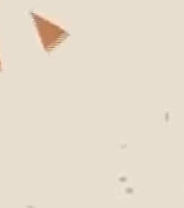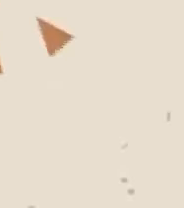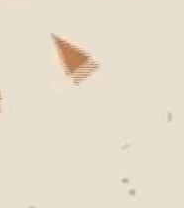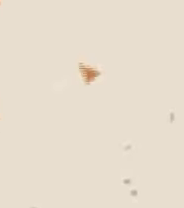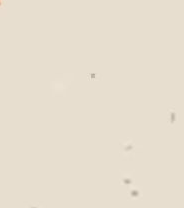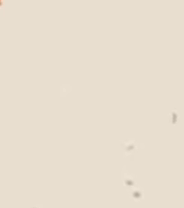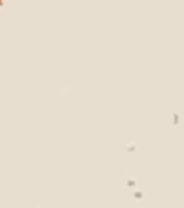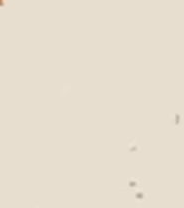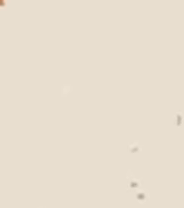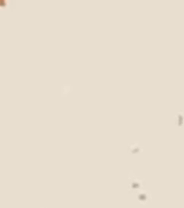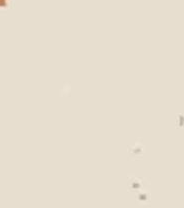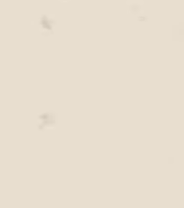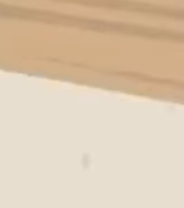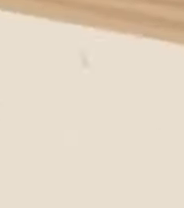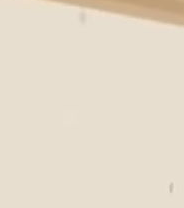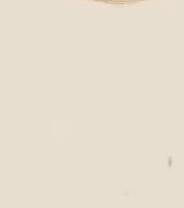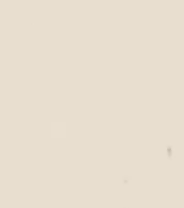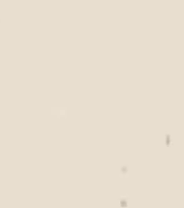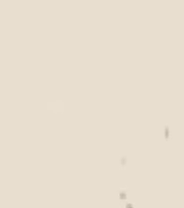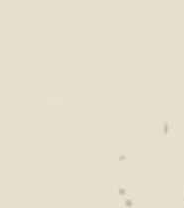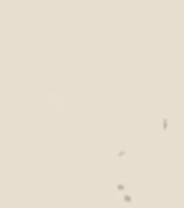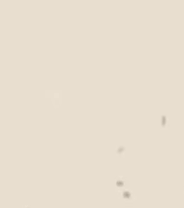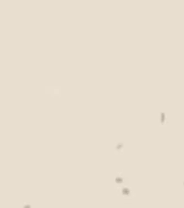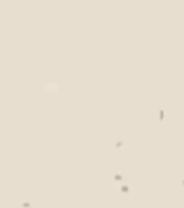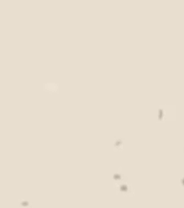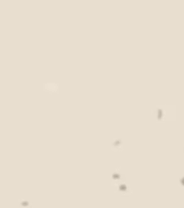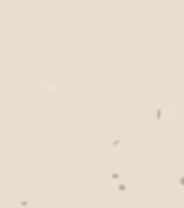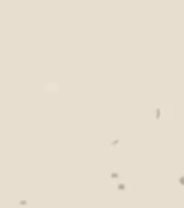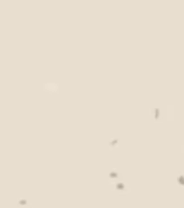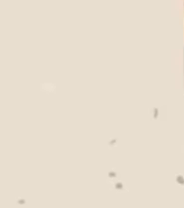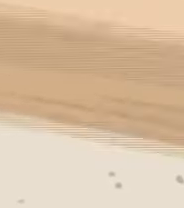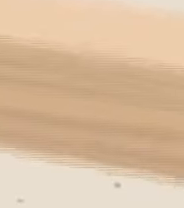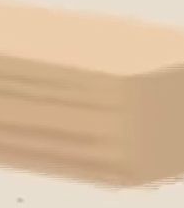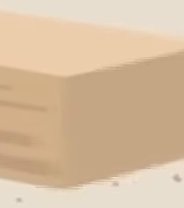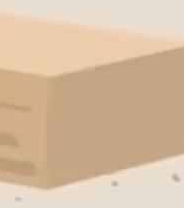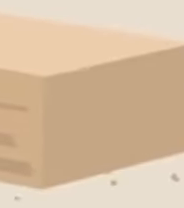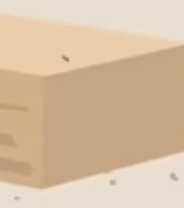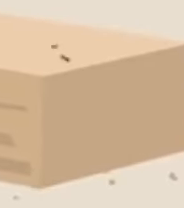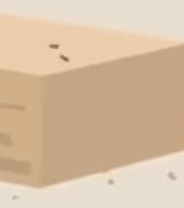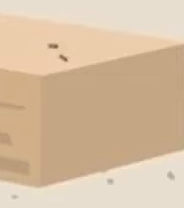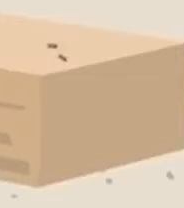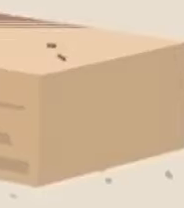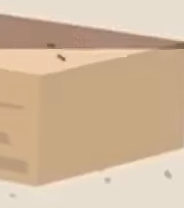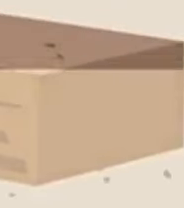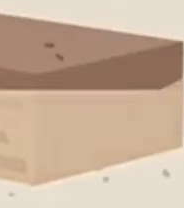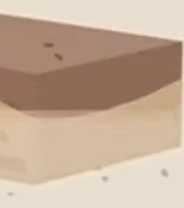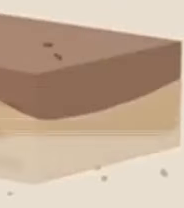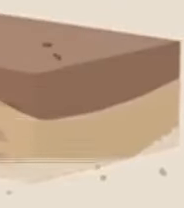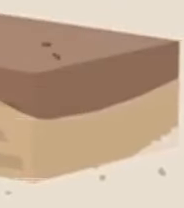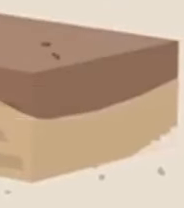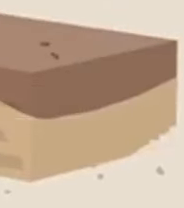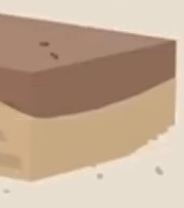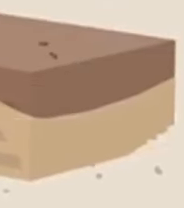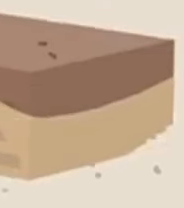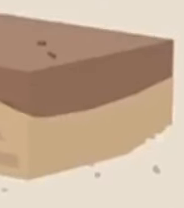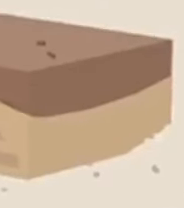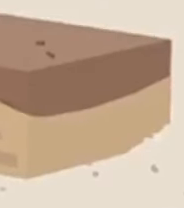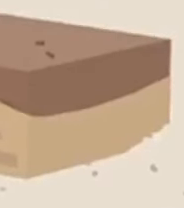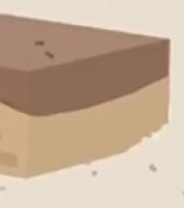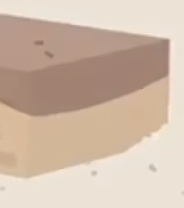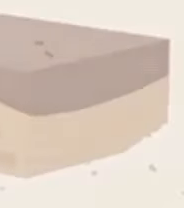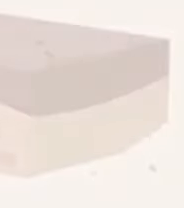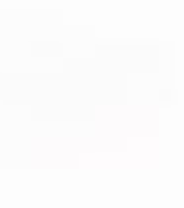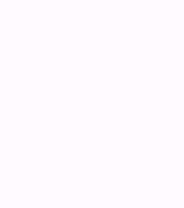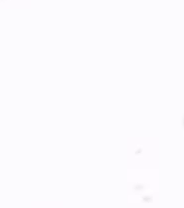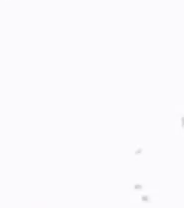in a colorless variant. See this? With Sheldrite, the liquid penetrates deep into the wood, but with this other brand, it barely covers the